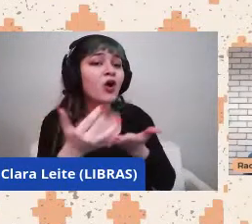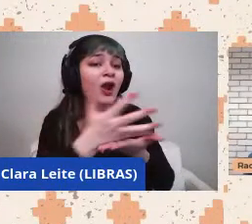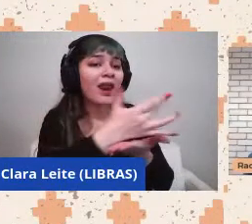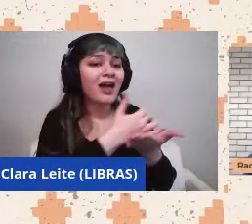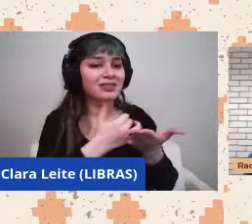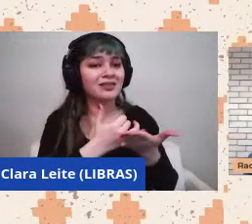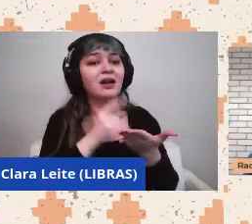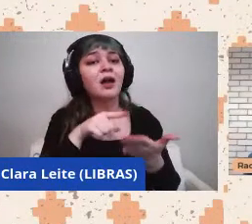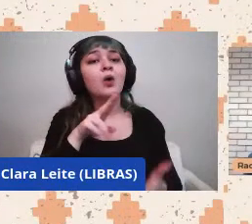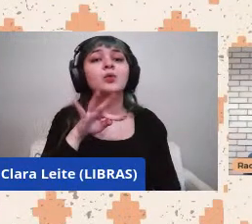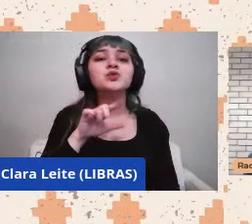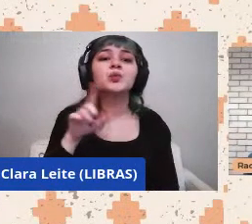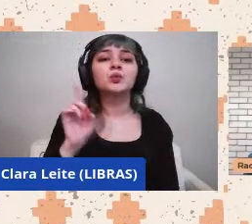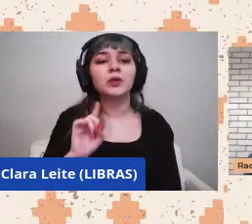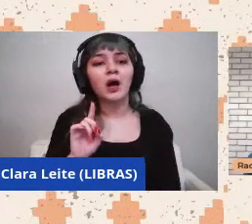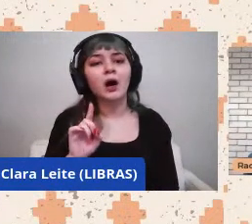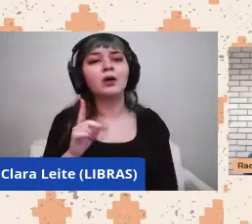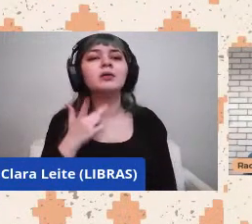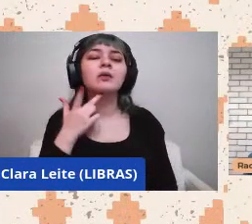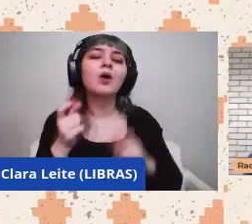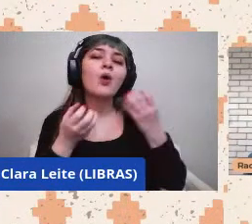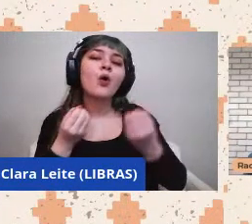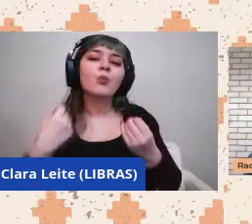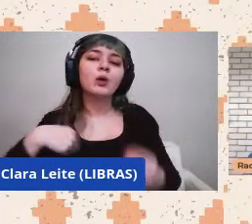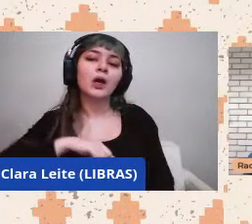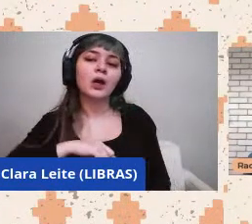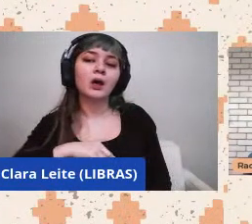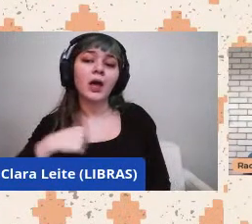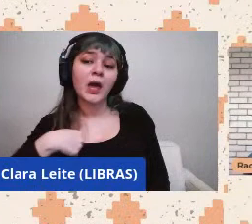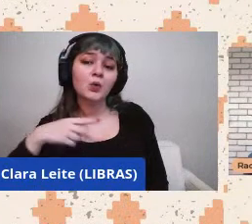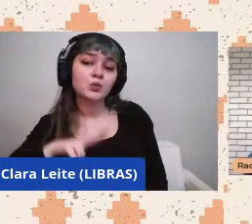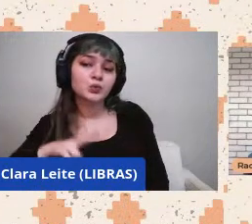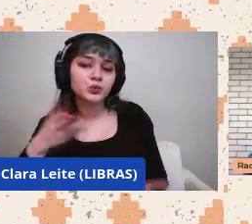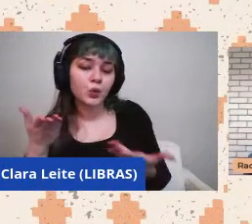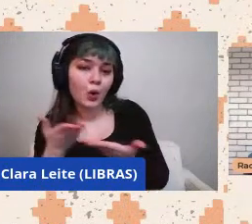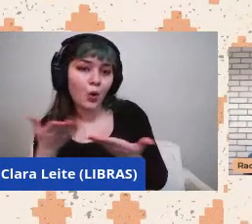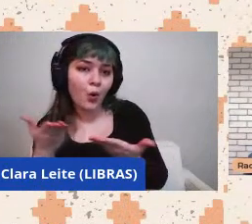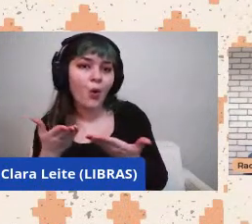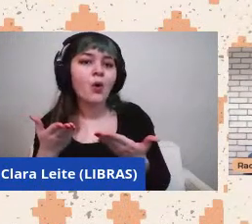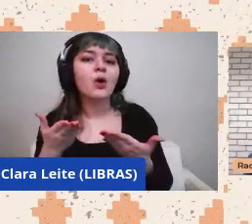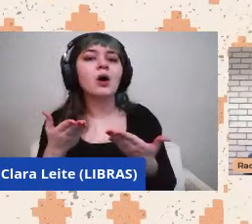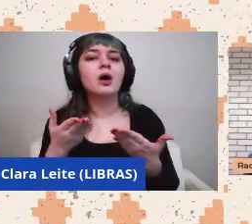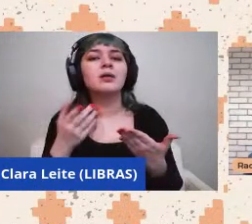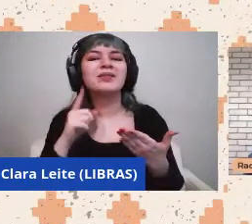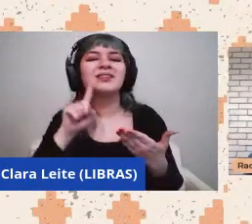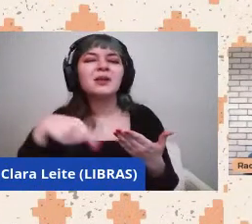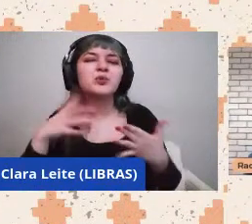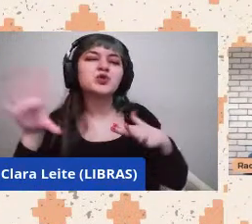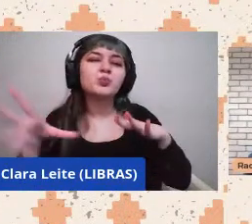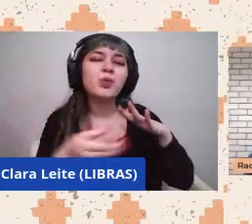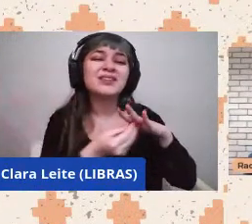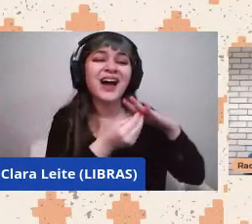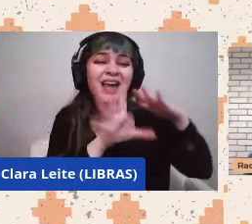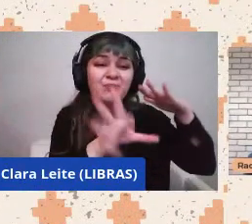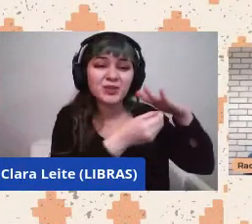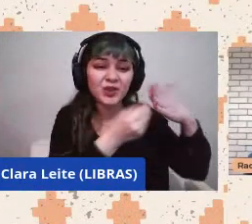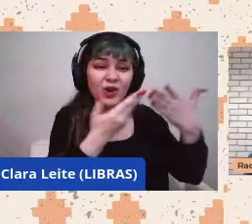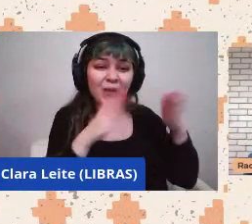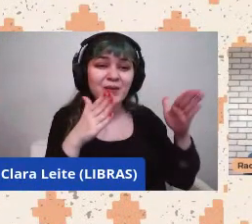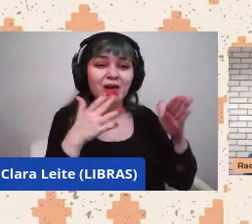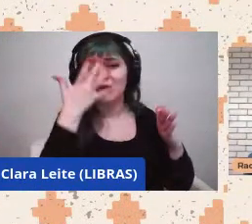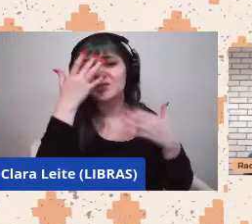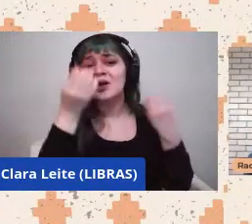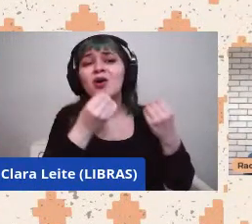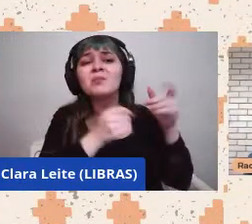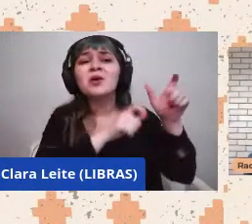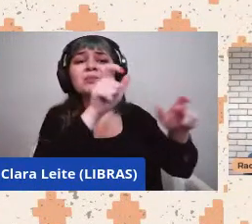sure about, how I will use the data that I'm collecting, but if I put it into an open access repository, I can't be sure how other researchers might